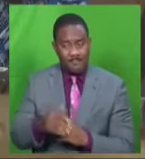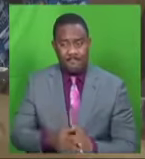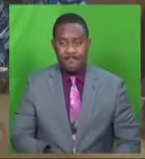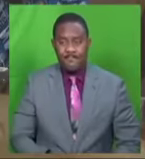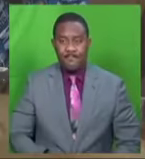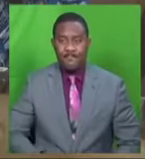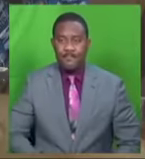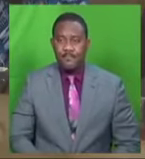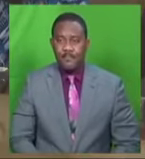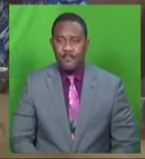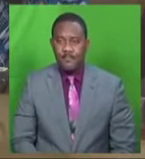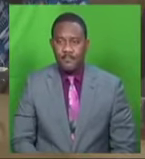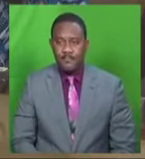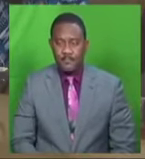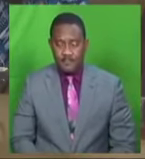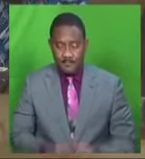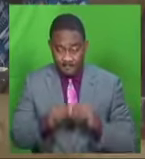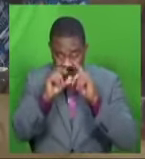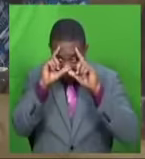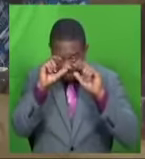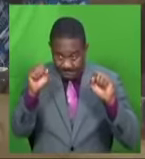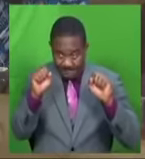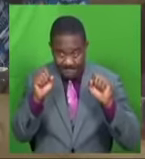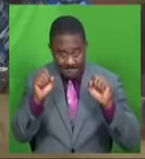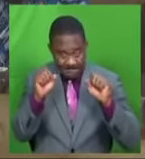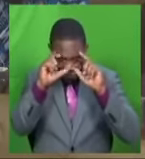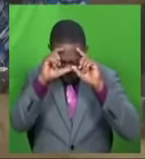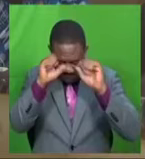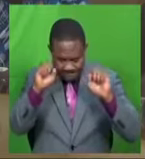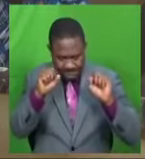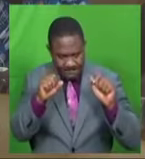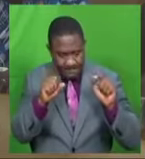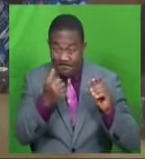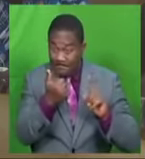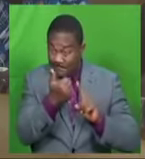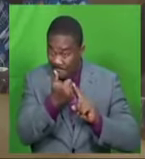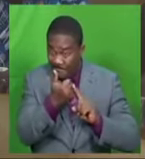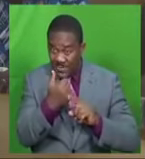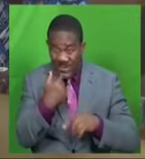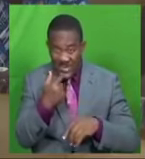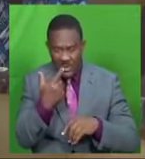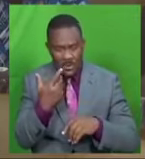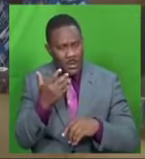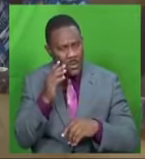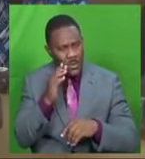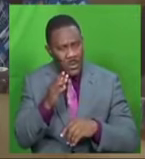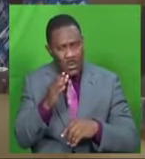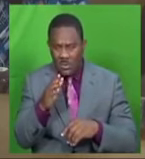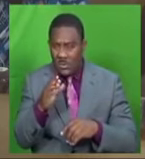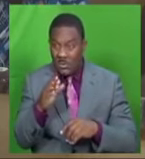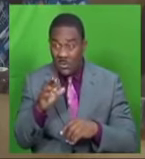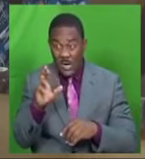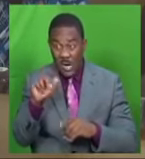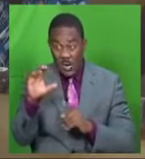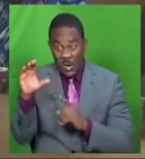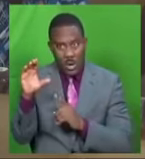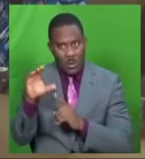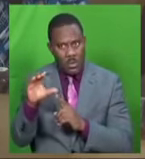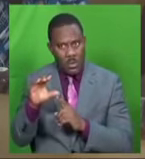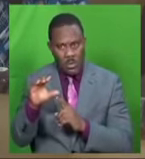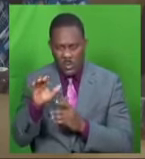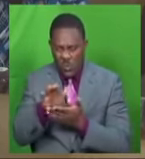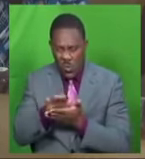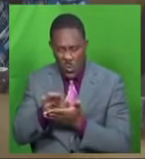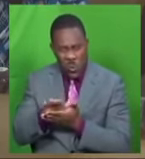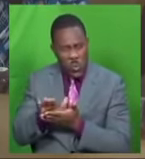President, President Akufo-Addo, told Ghanaians that he was going to make Accra the cleanest city in Africa. Mr.